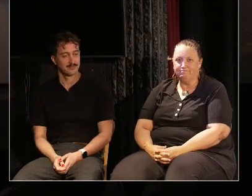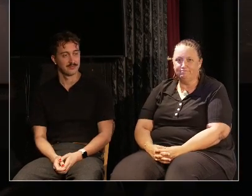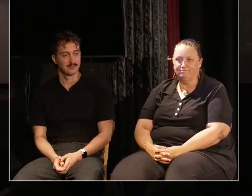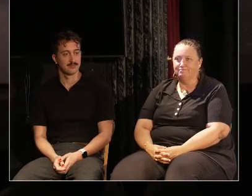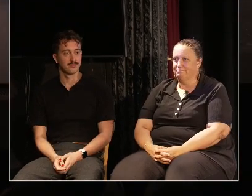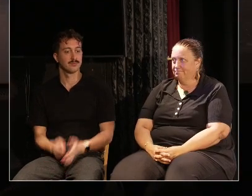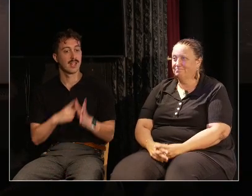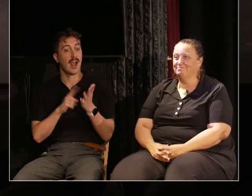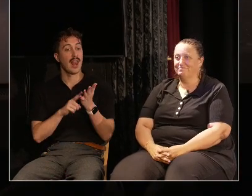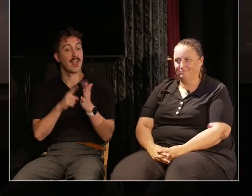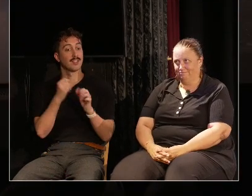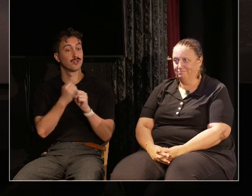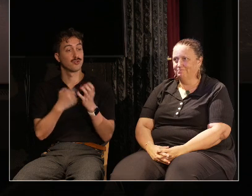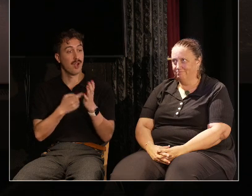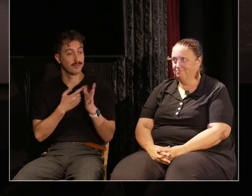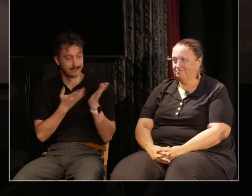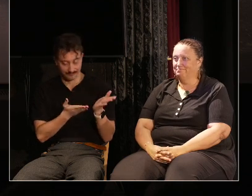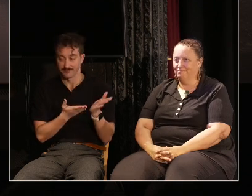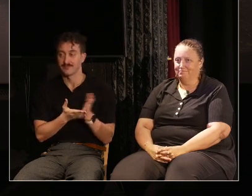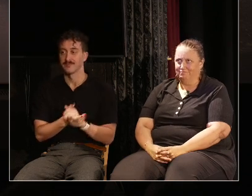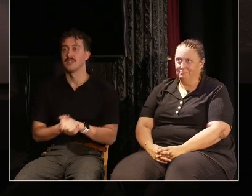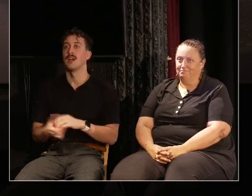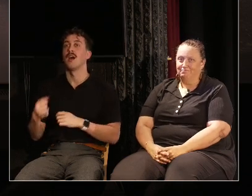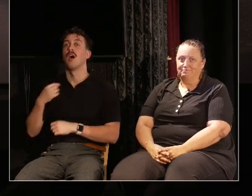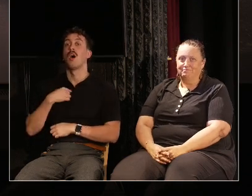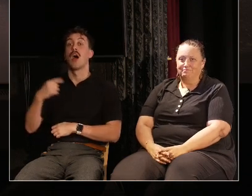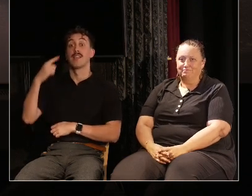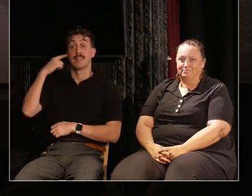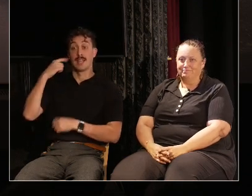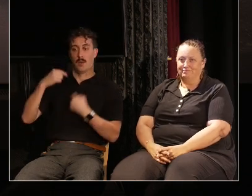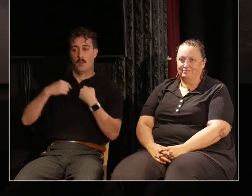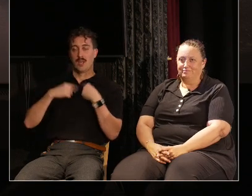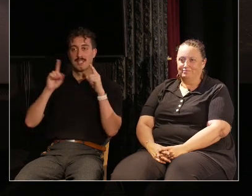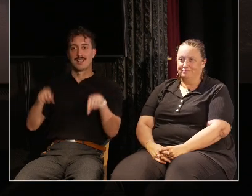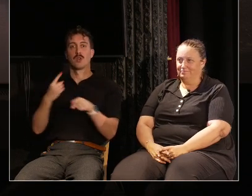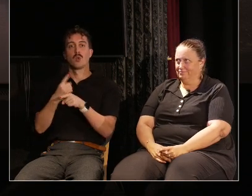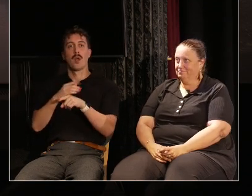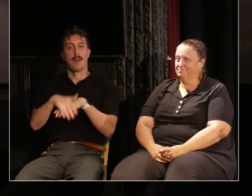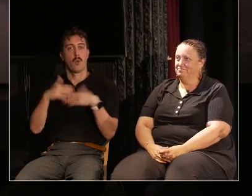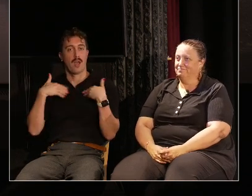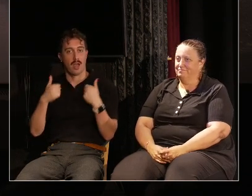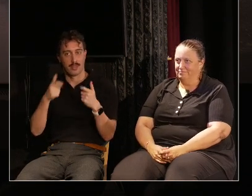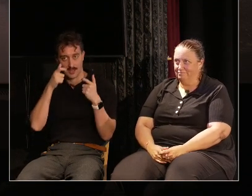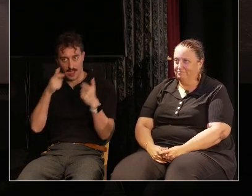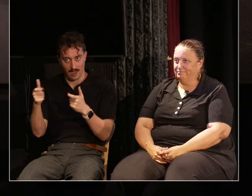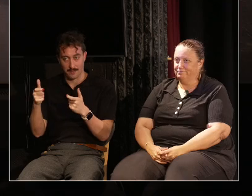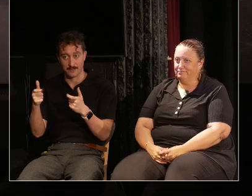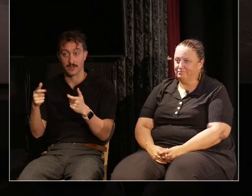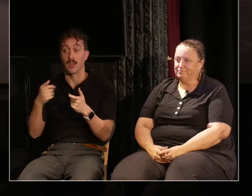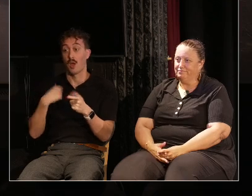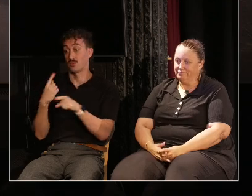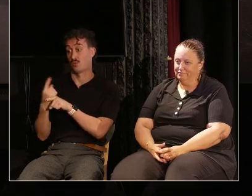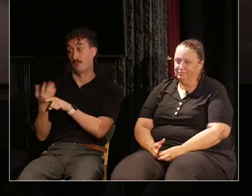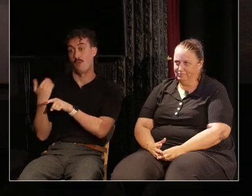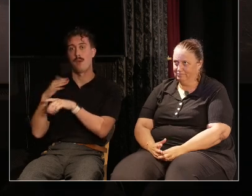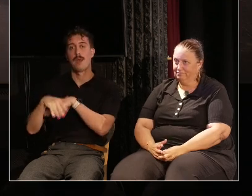And Allegra. Look, I think, we started out talking about healthcare, and we started out, I was talking about trans healthcare and